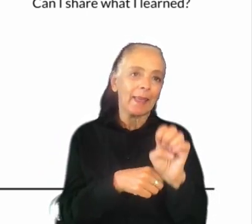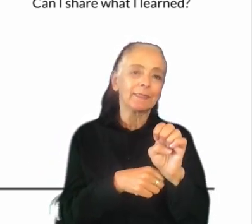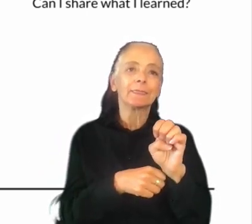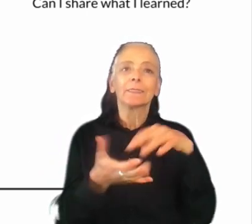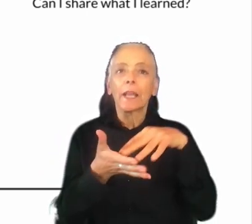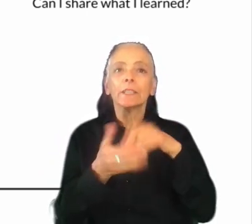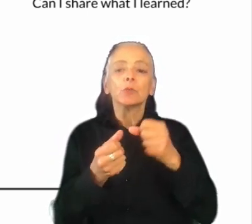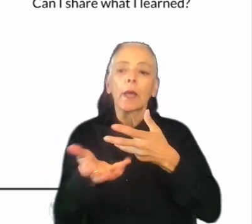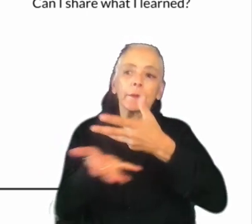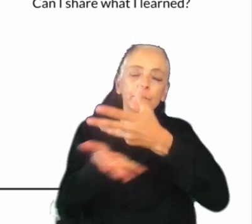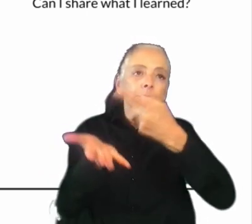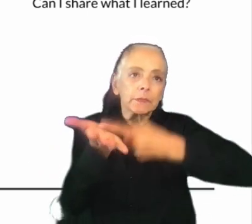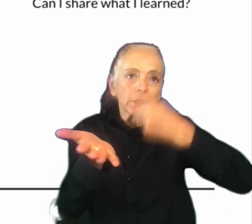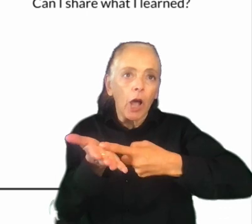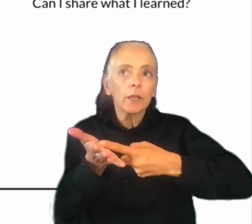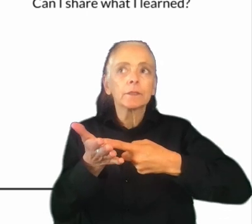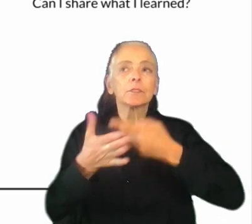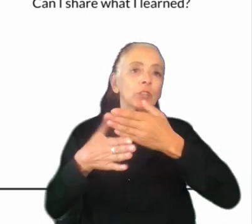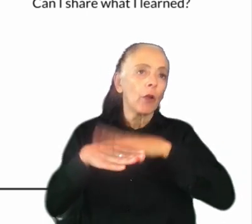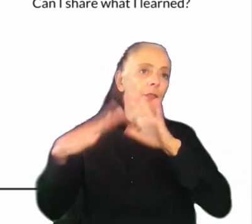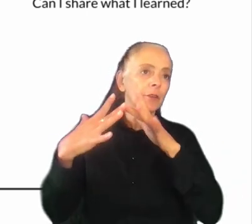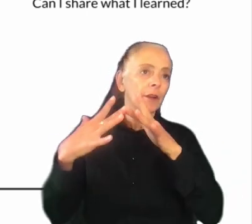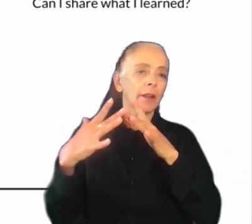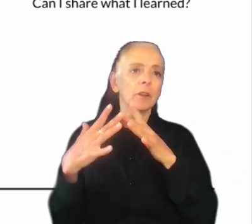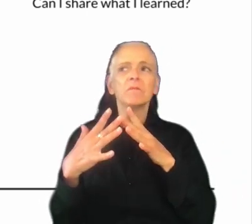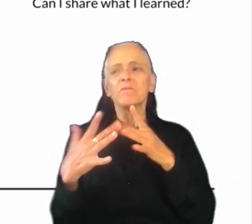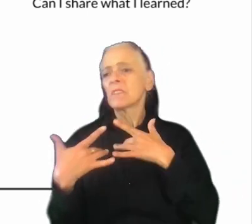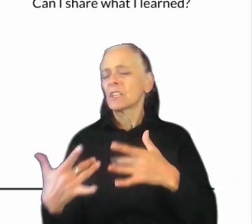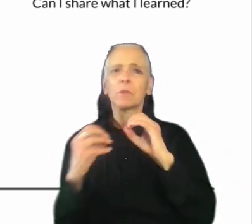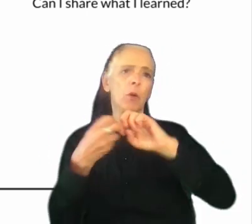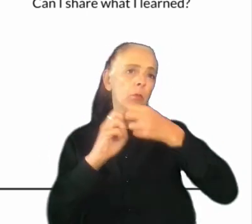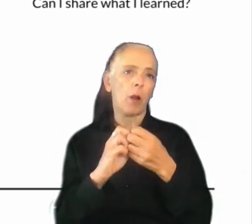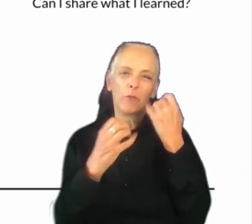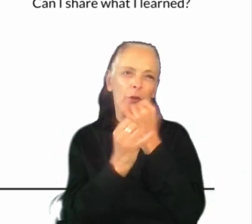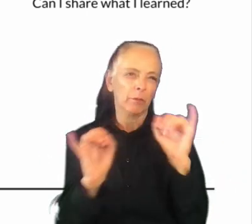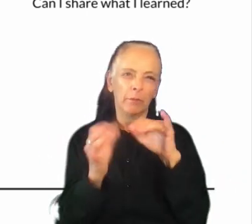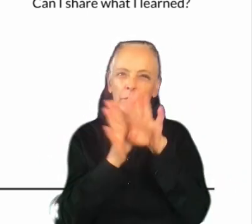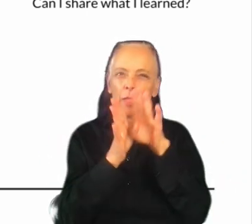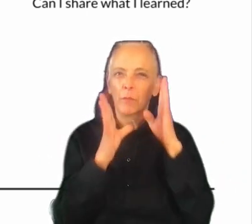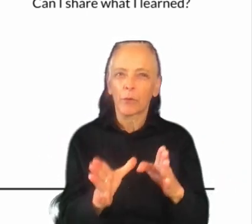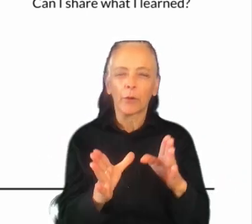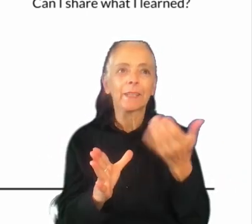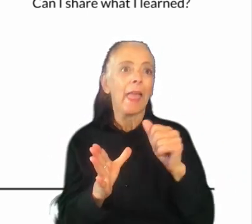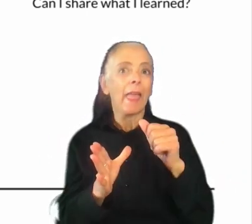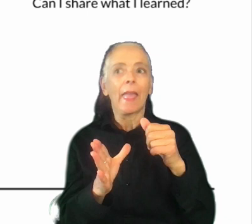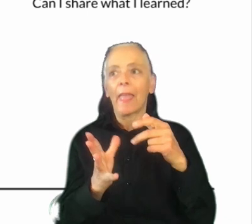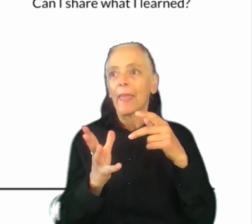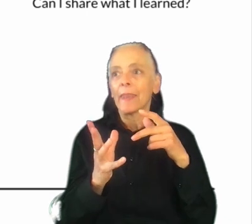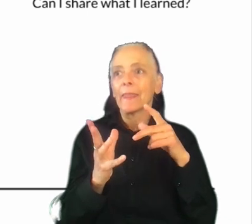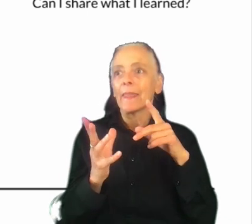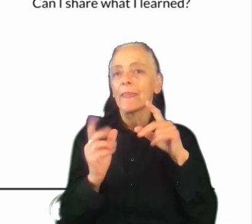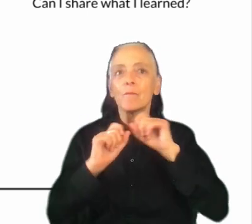share on the internet usually this isn't a problem for indie developers any sort of press or people talking about their game count as